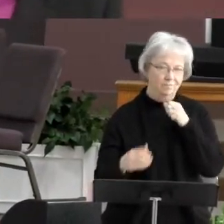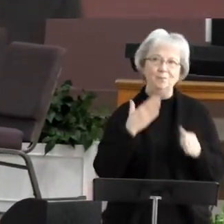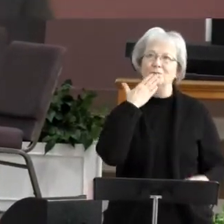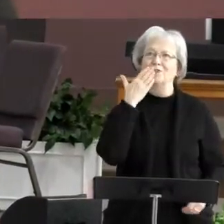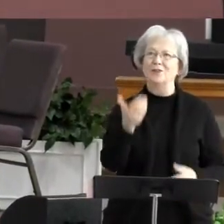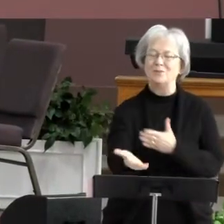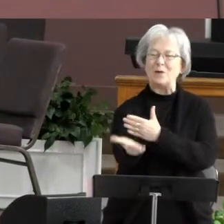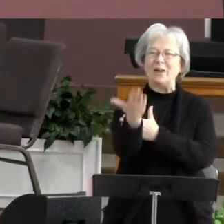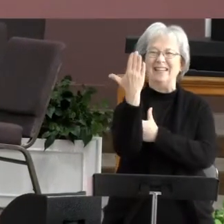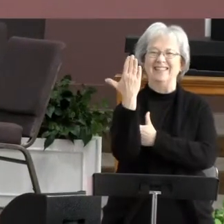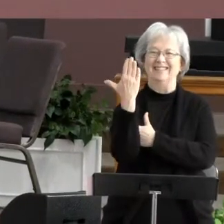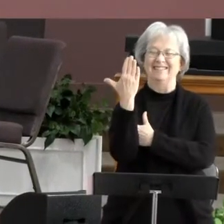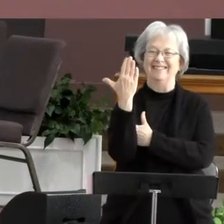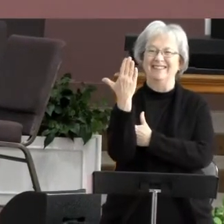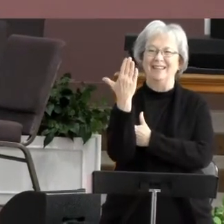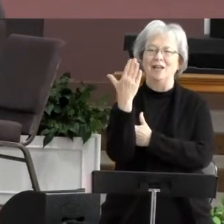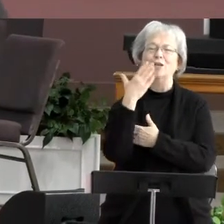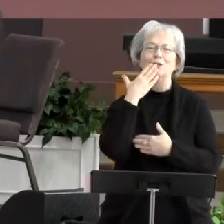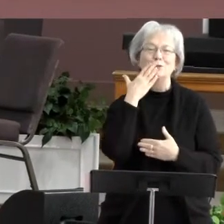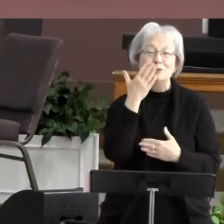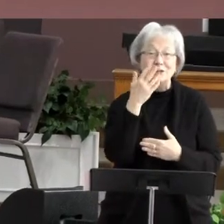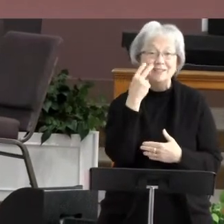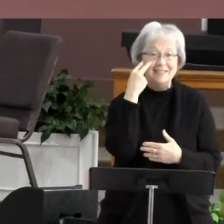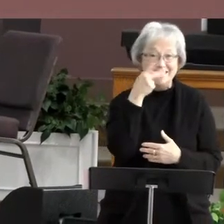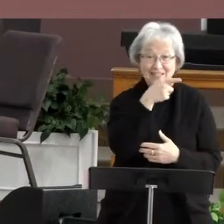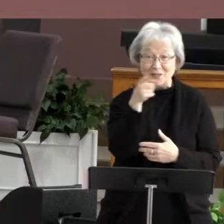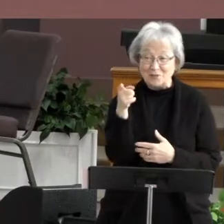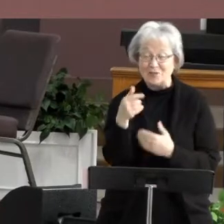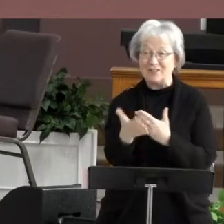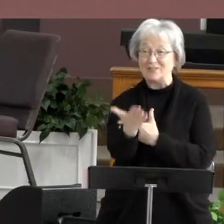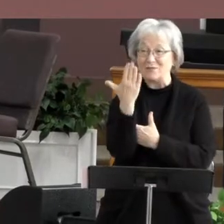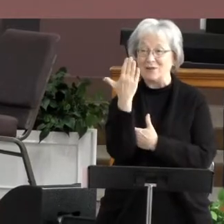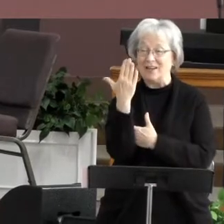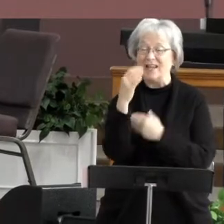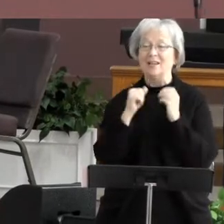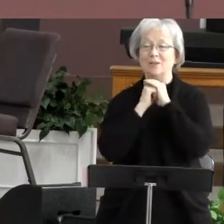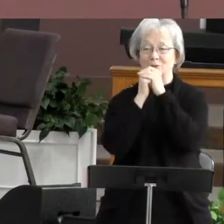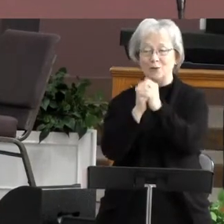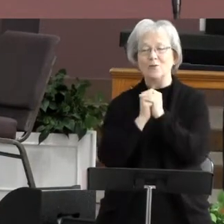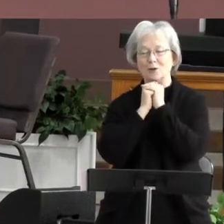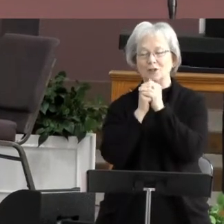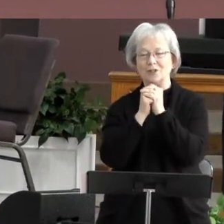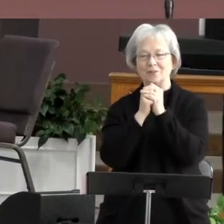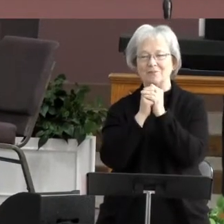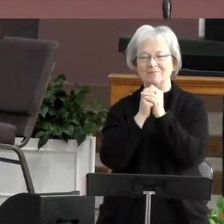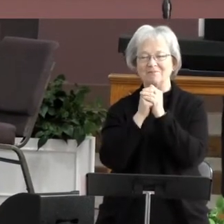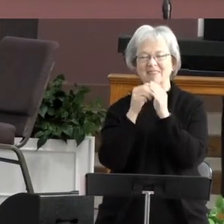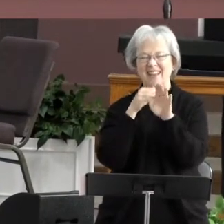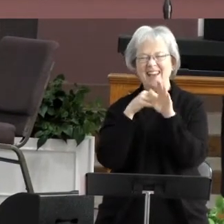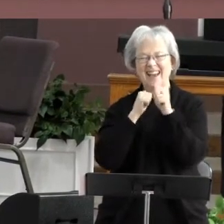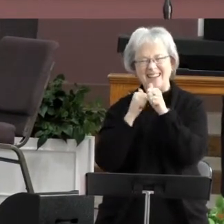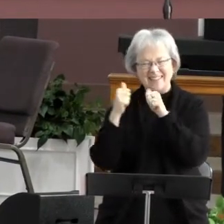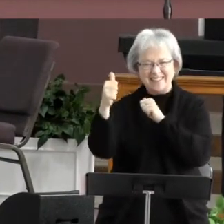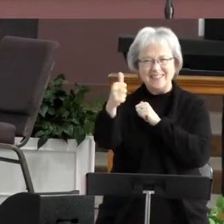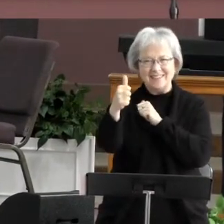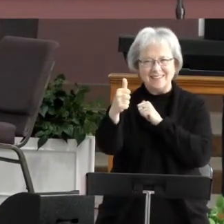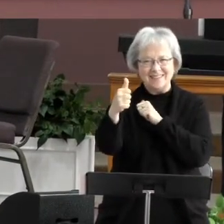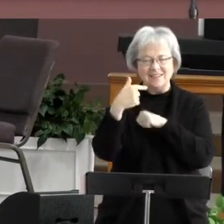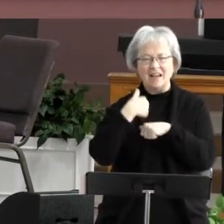Good morning. It is good to see you this morning as we worship together at a distance. I hope your home